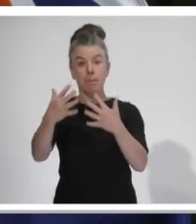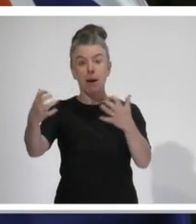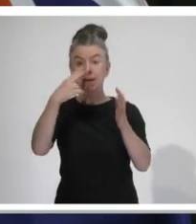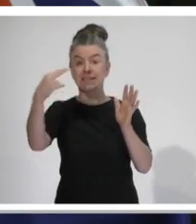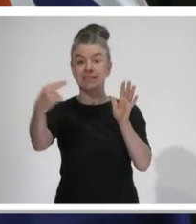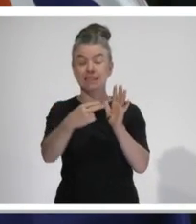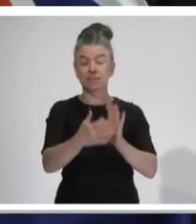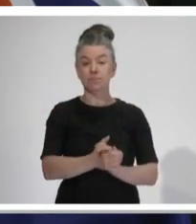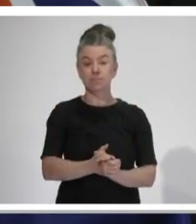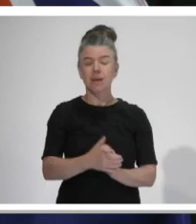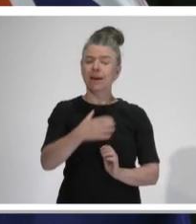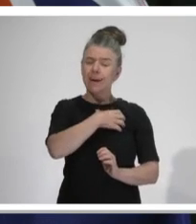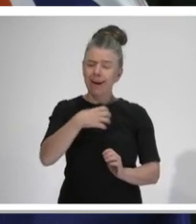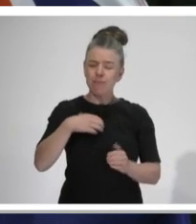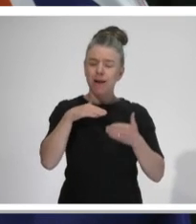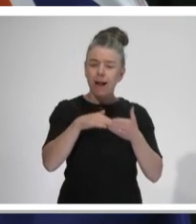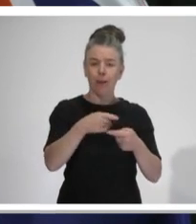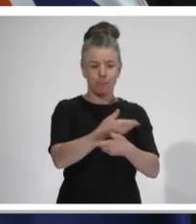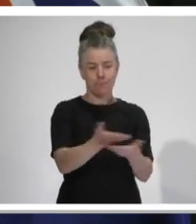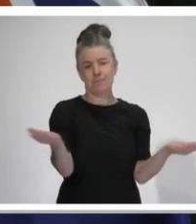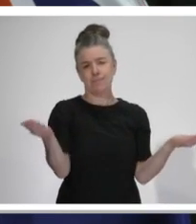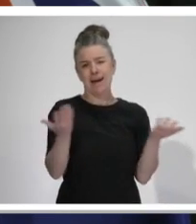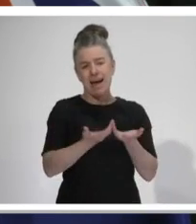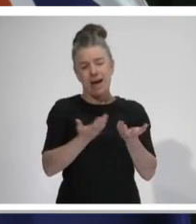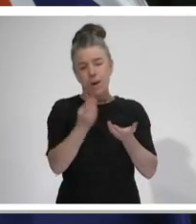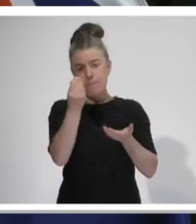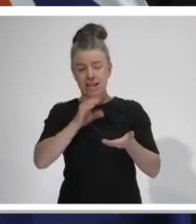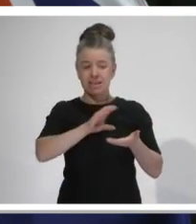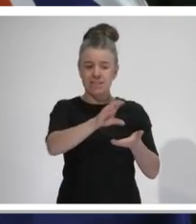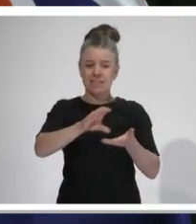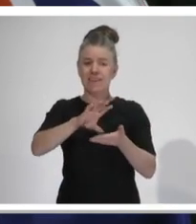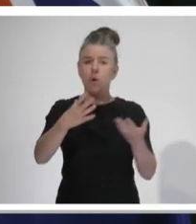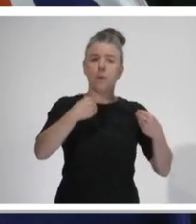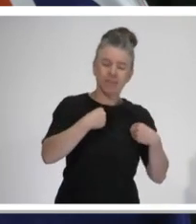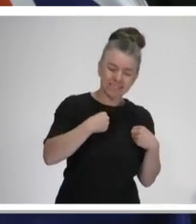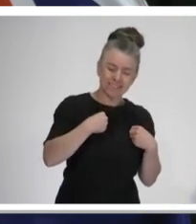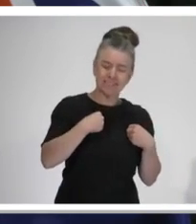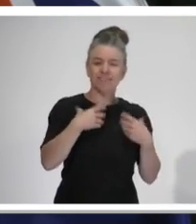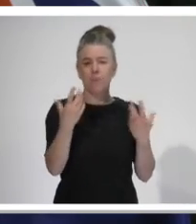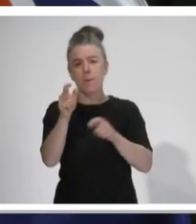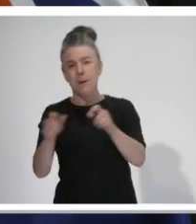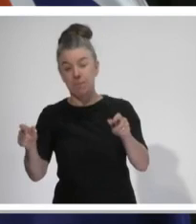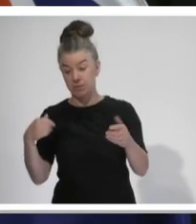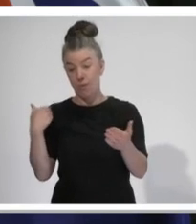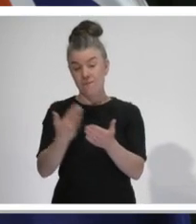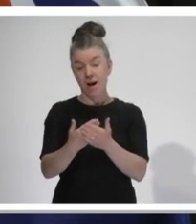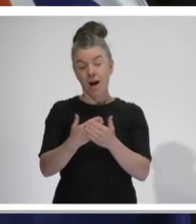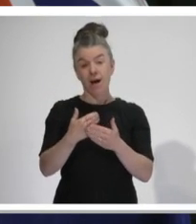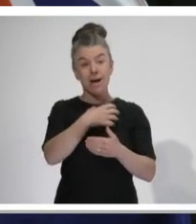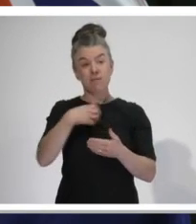help businesses and workers stay connected through the lockdown. To date, the subsidy has paid out $9.9